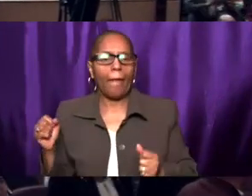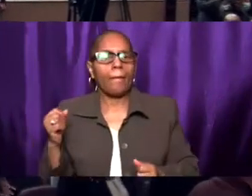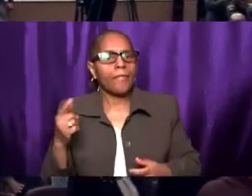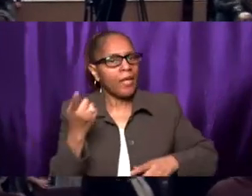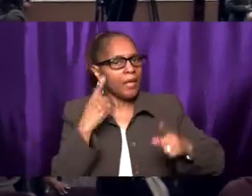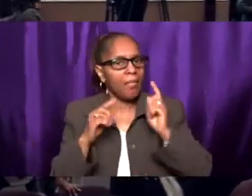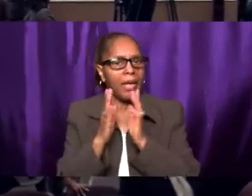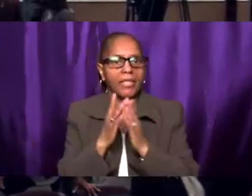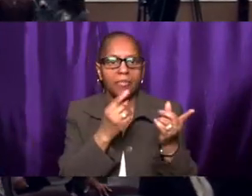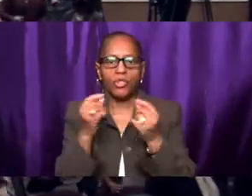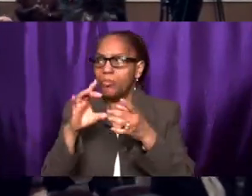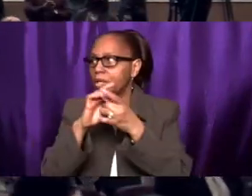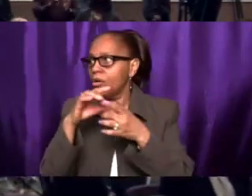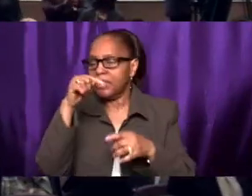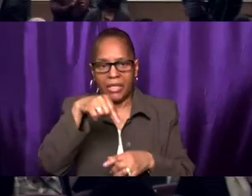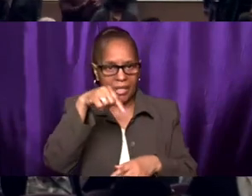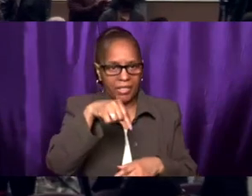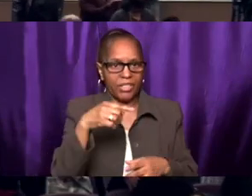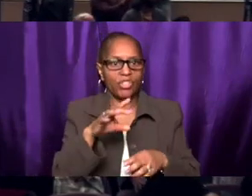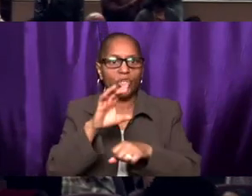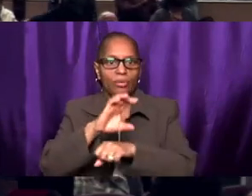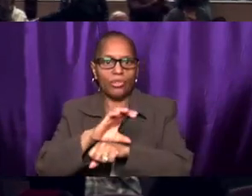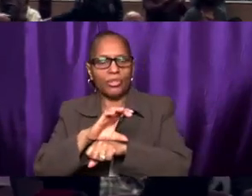Come on, ask them, do you belong to this church?